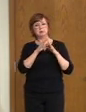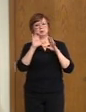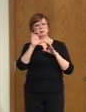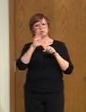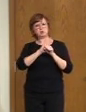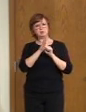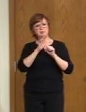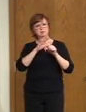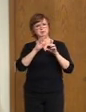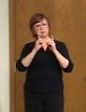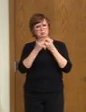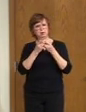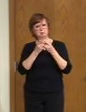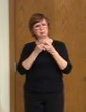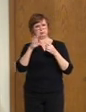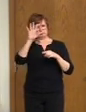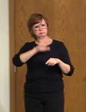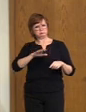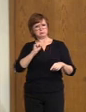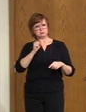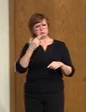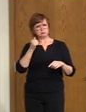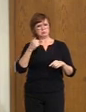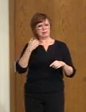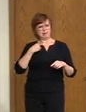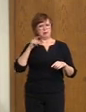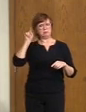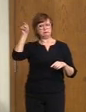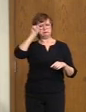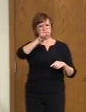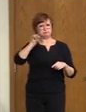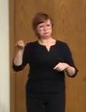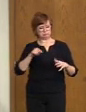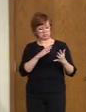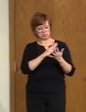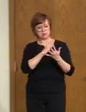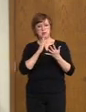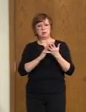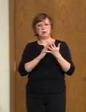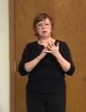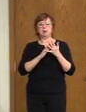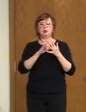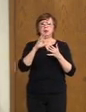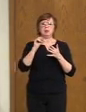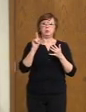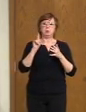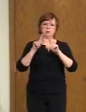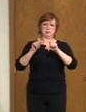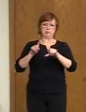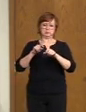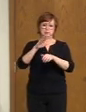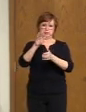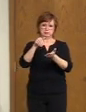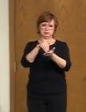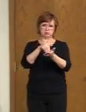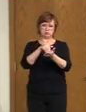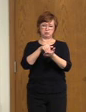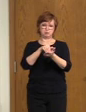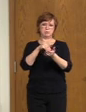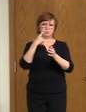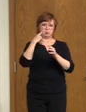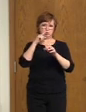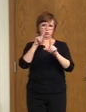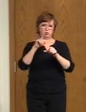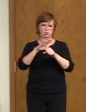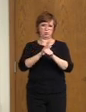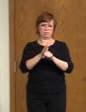the SHA, as well as at our COVID testing and assessment sites. So you definitely look at those at higher risk.